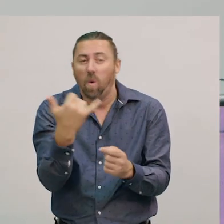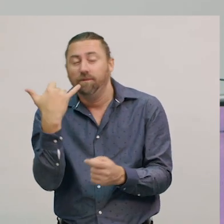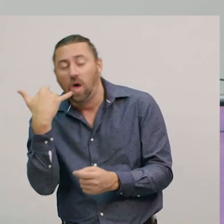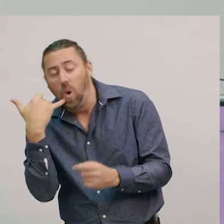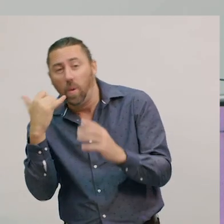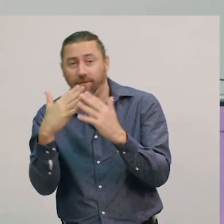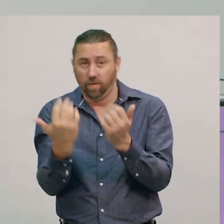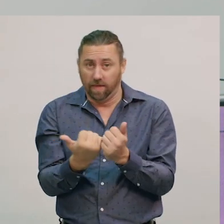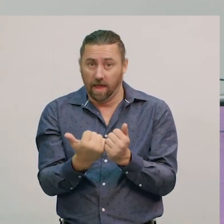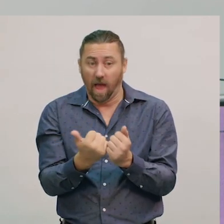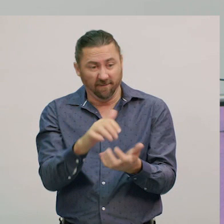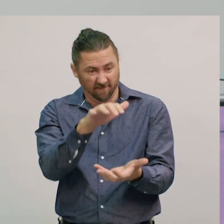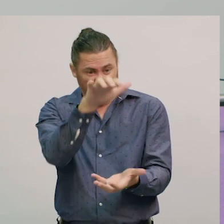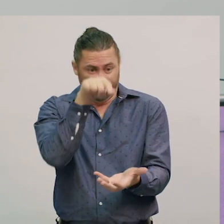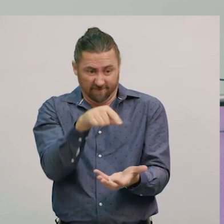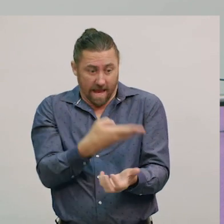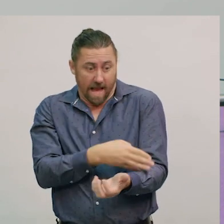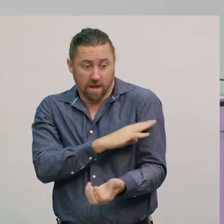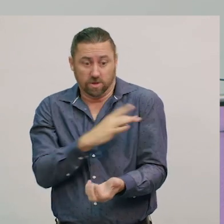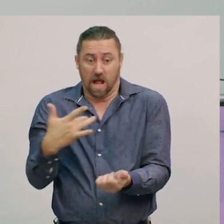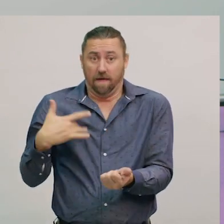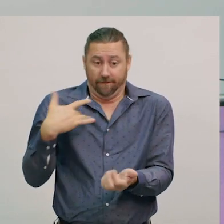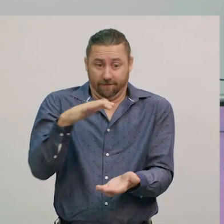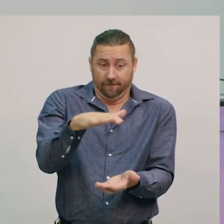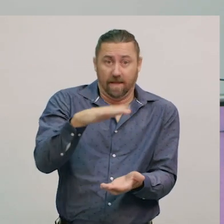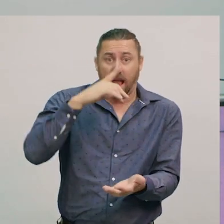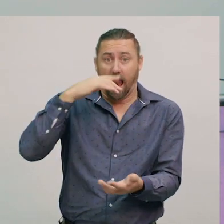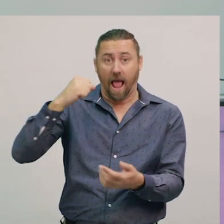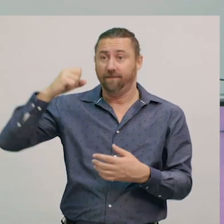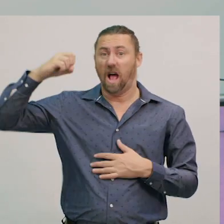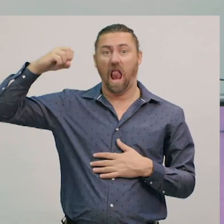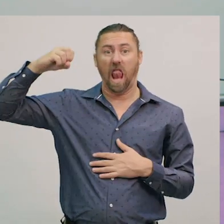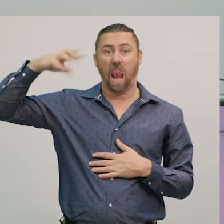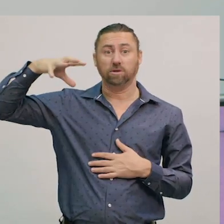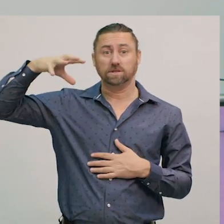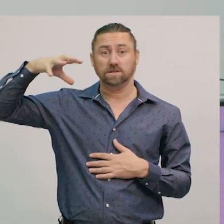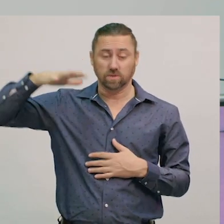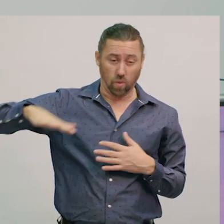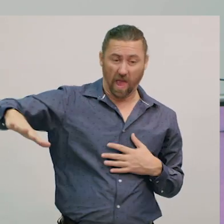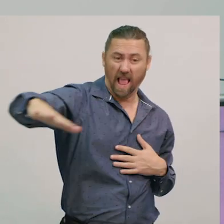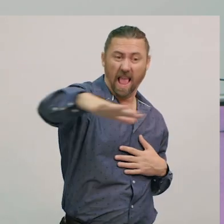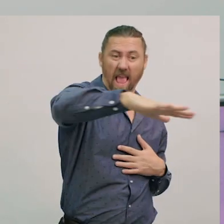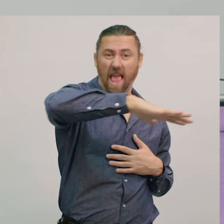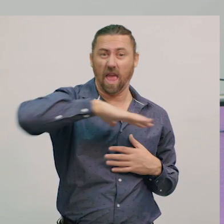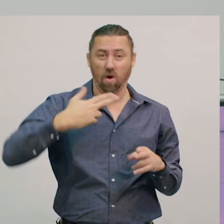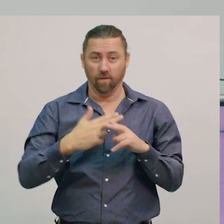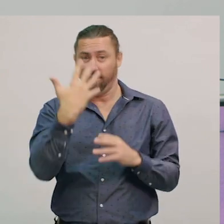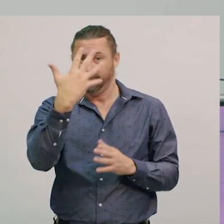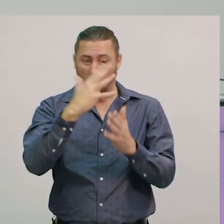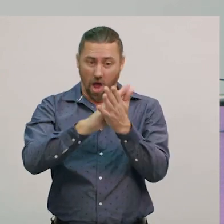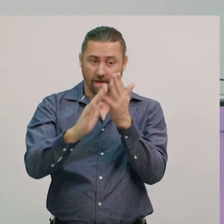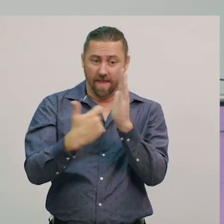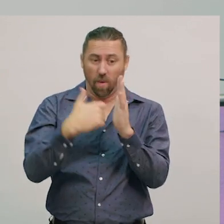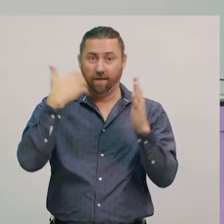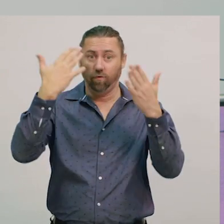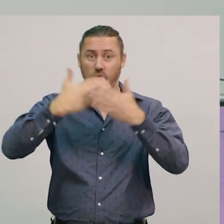also enough energy left over to power a light big enough to light an entire communal space for 5 hours